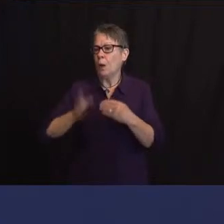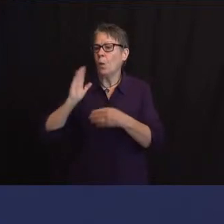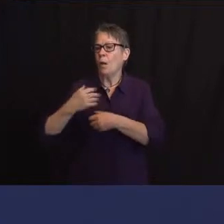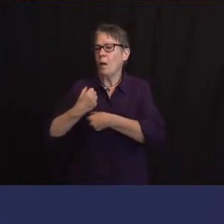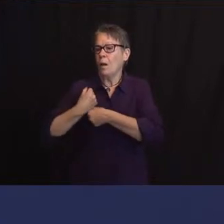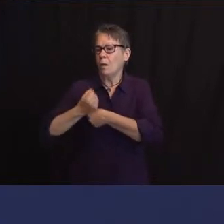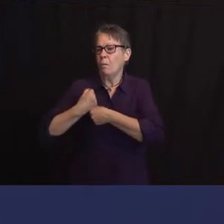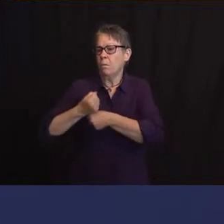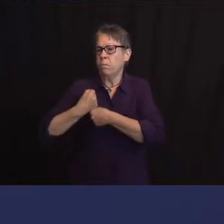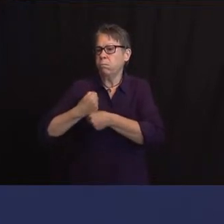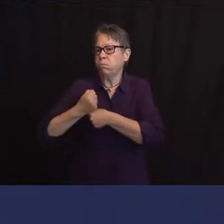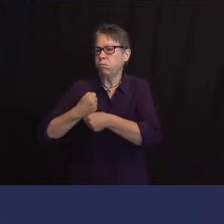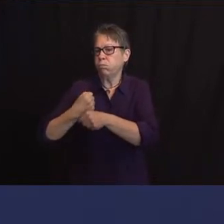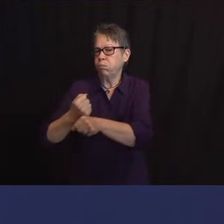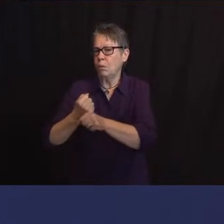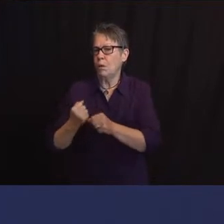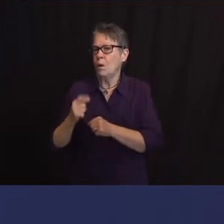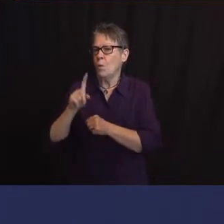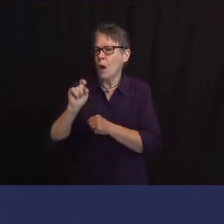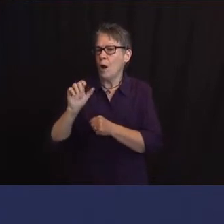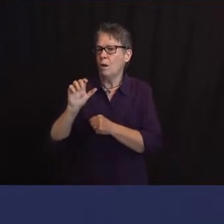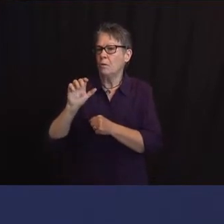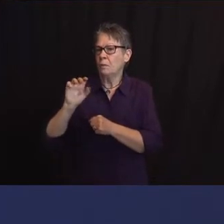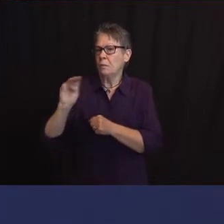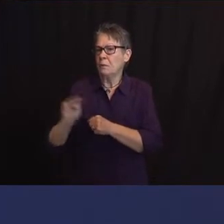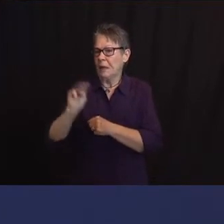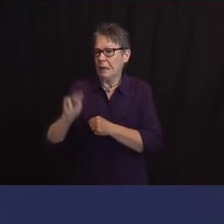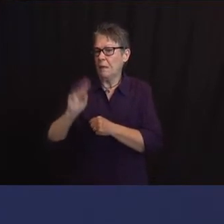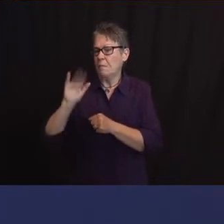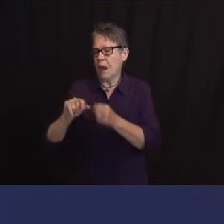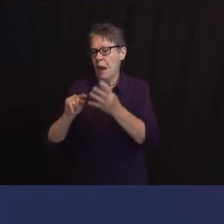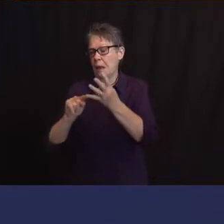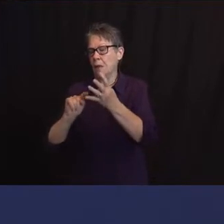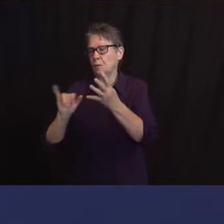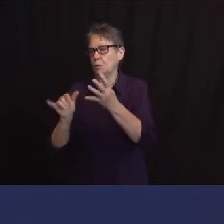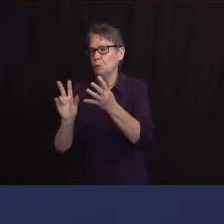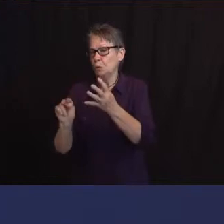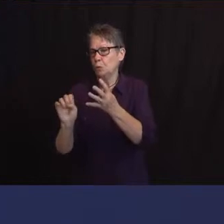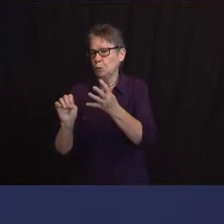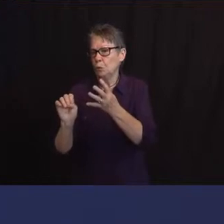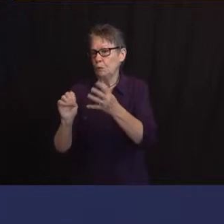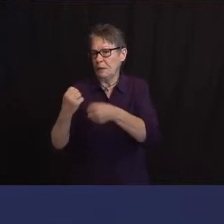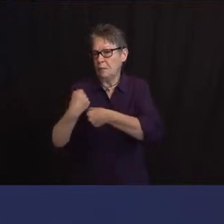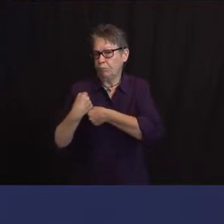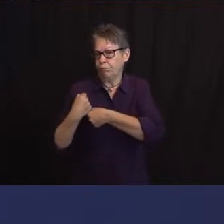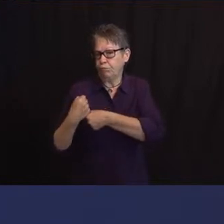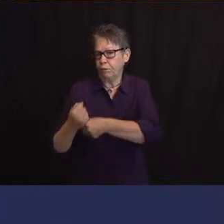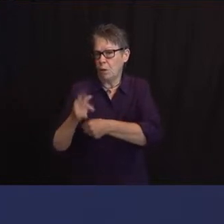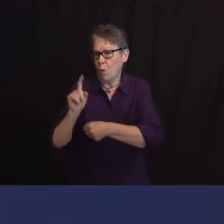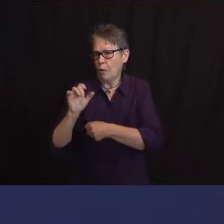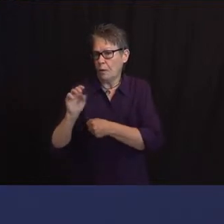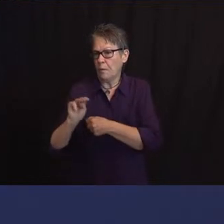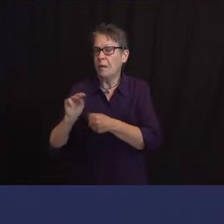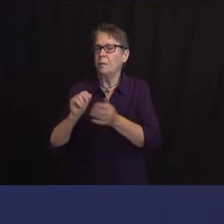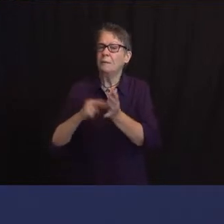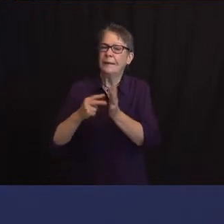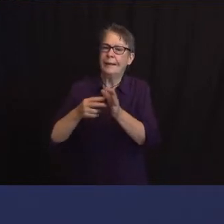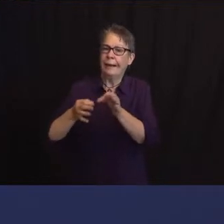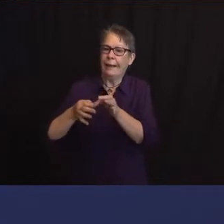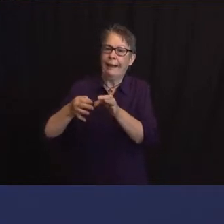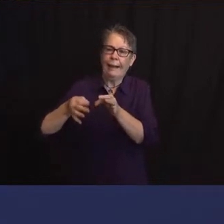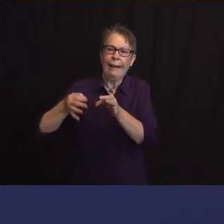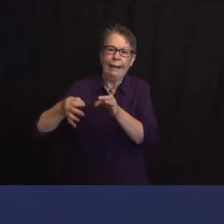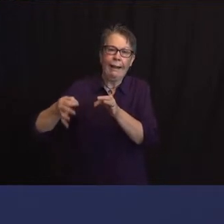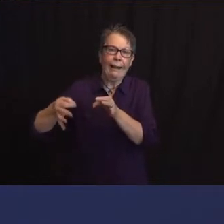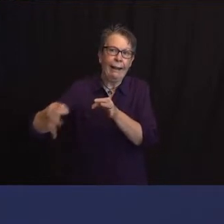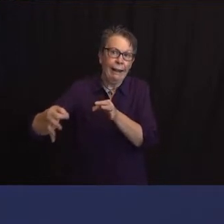June, but clearly it's going to be back-ended within that period of time. So that allows us to have the confidence that we have, while